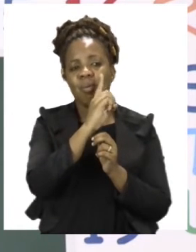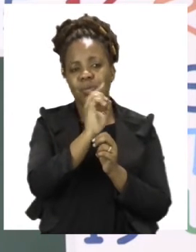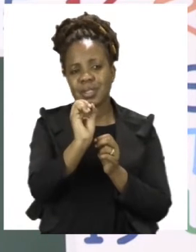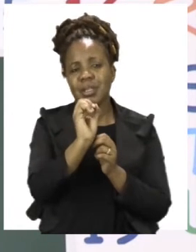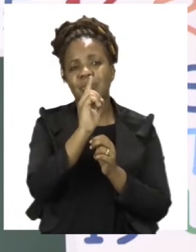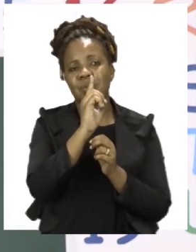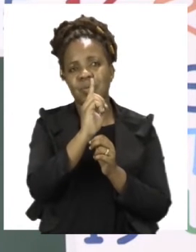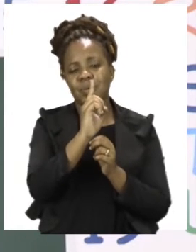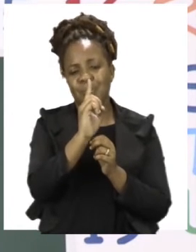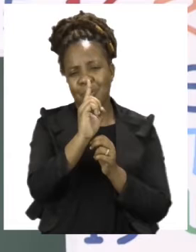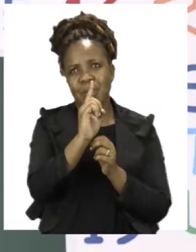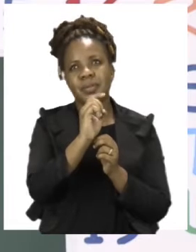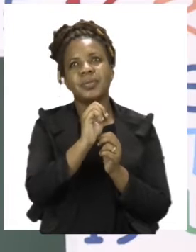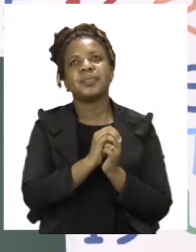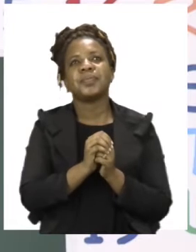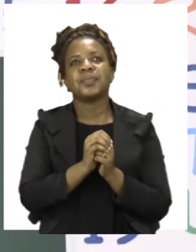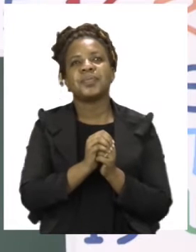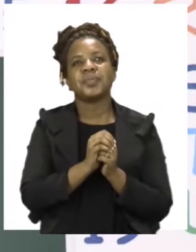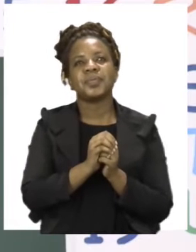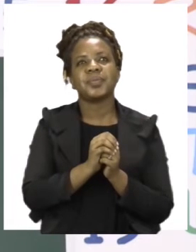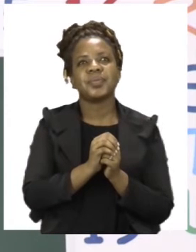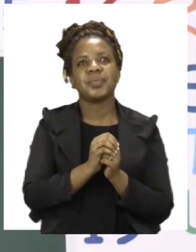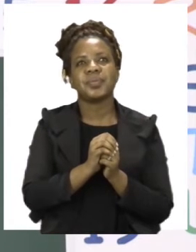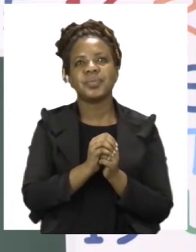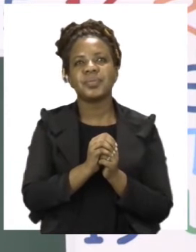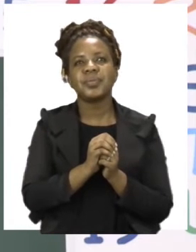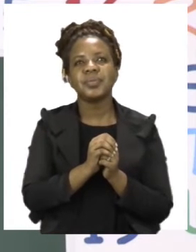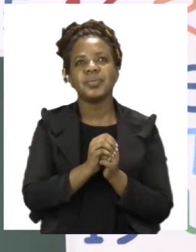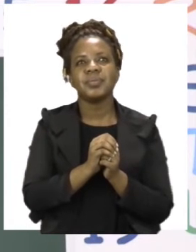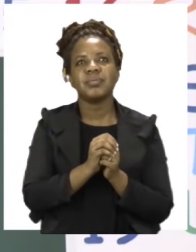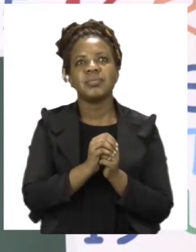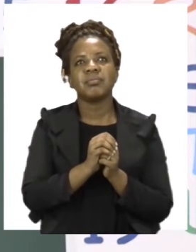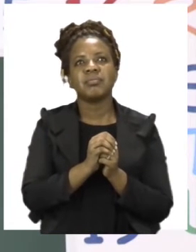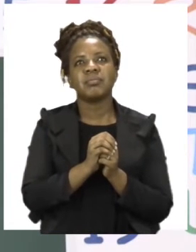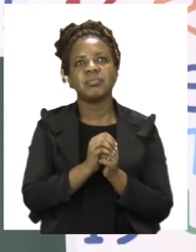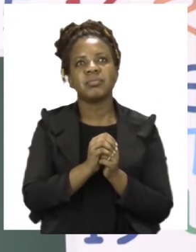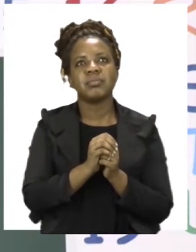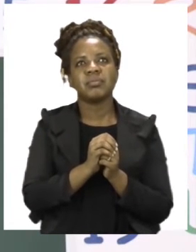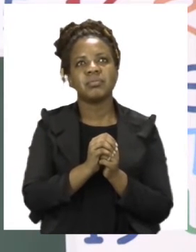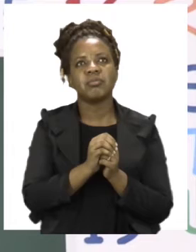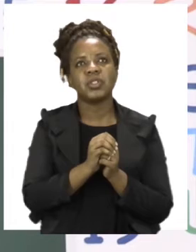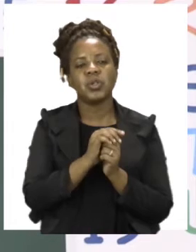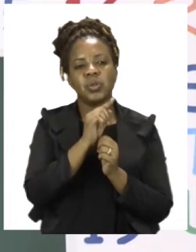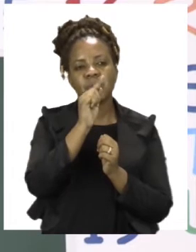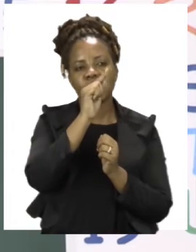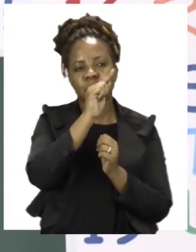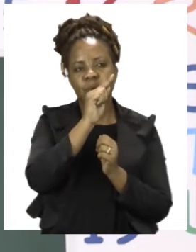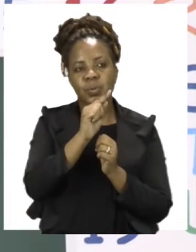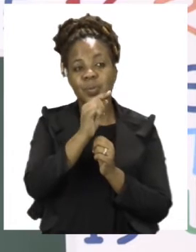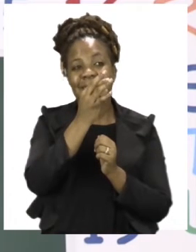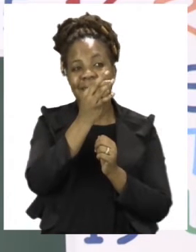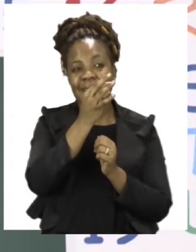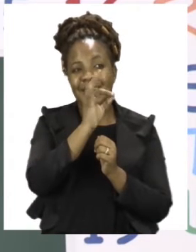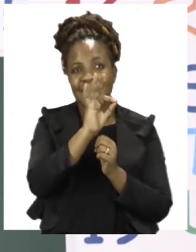you 1 10. So that means he is going to give us 1, which means we cancel the